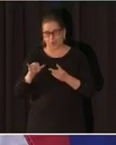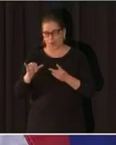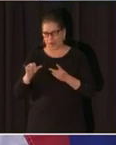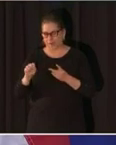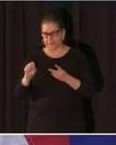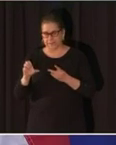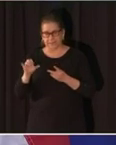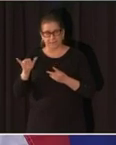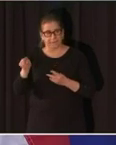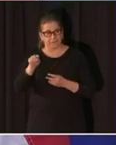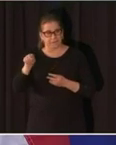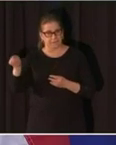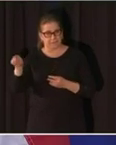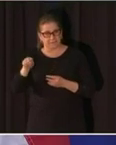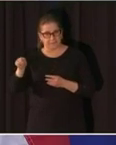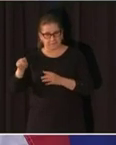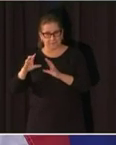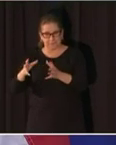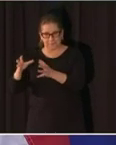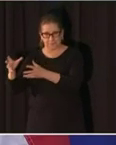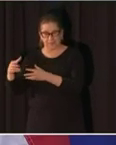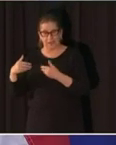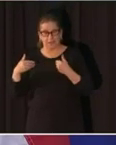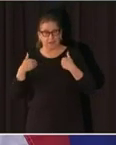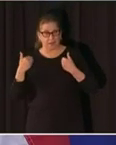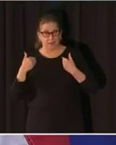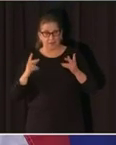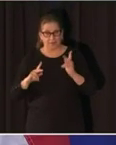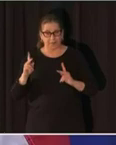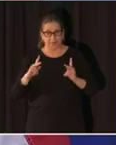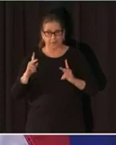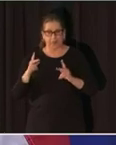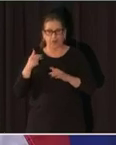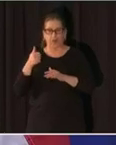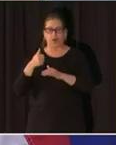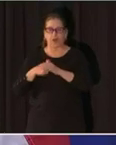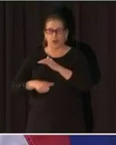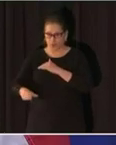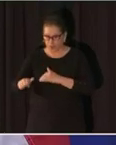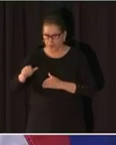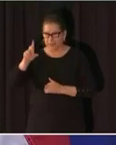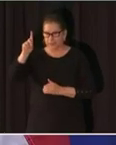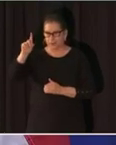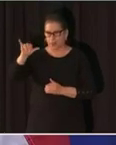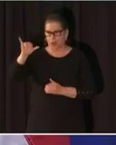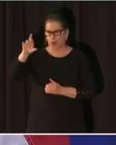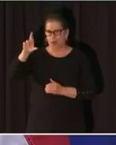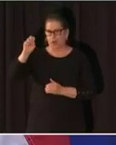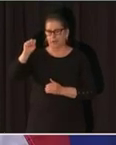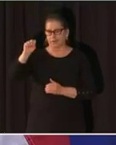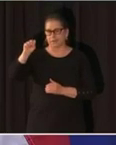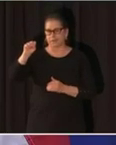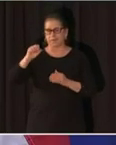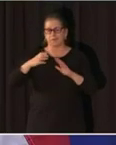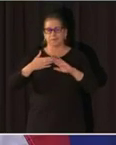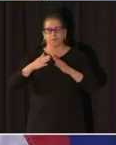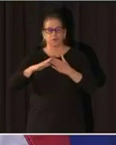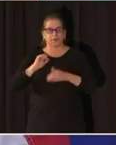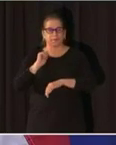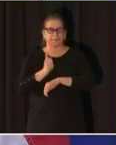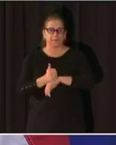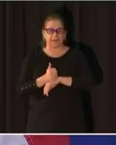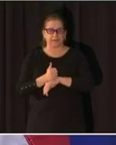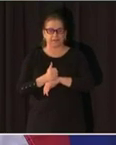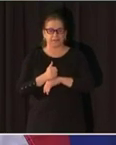are in the custody of DYRS who are in community-based settings in St. Elizabeth's